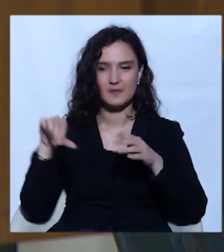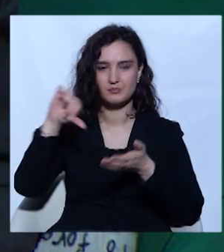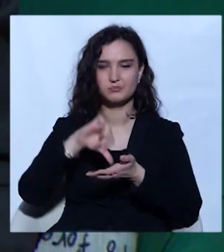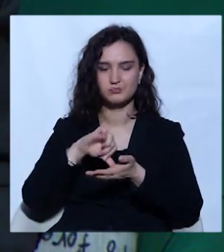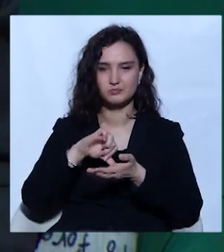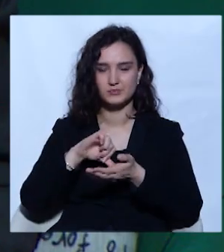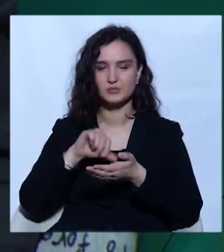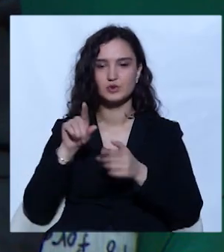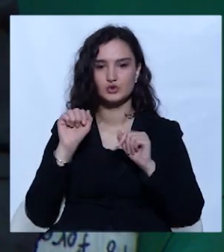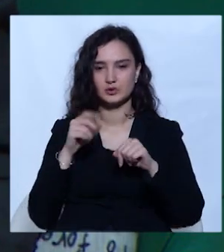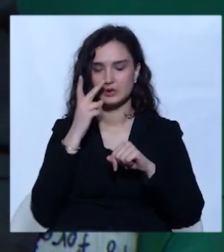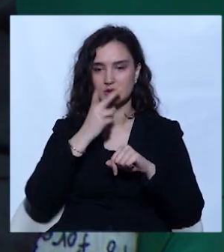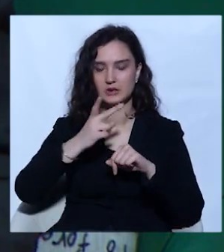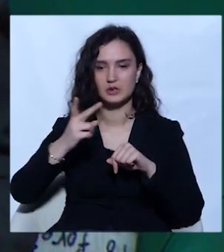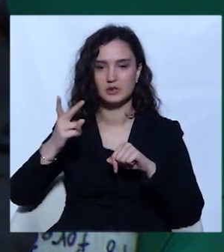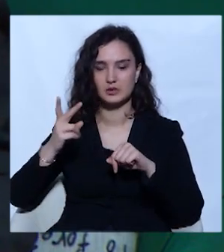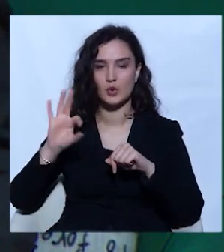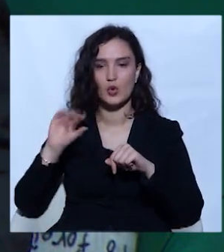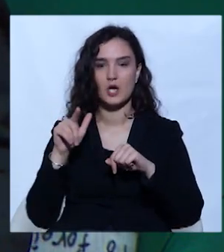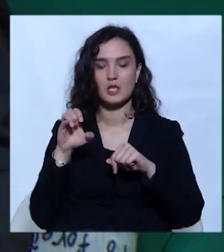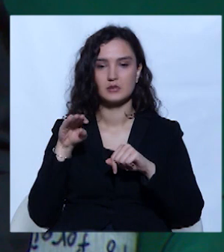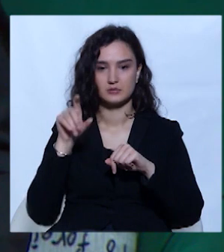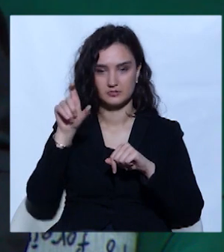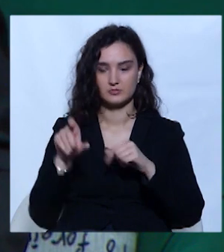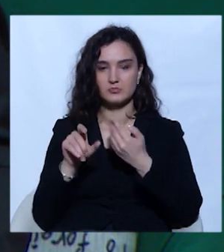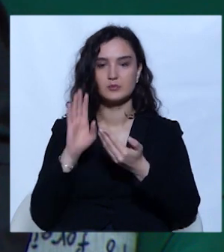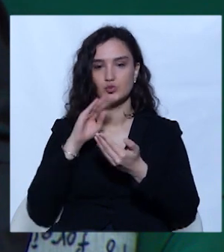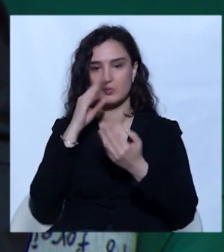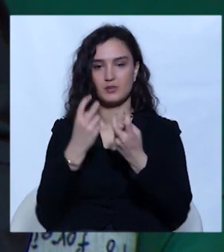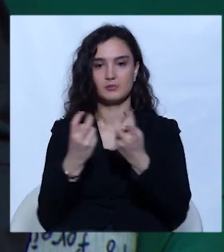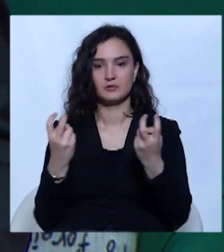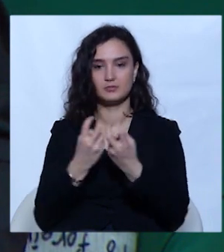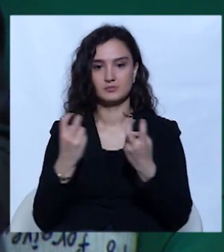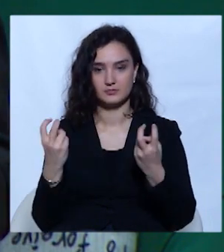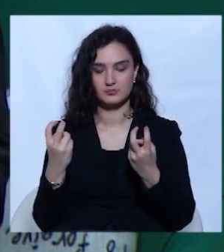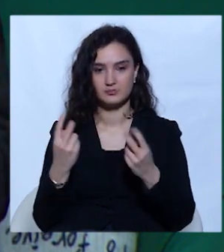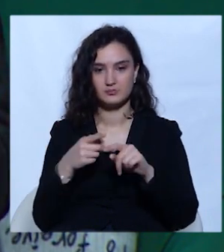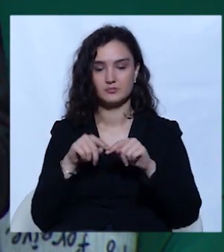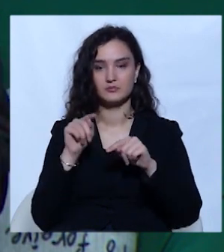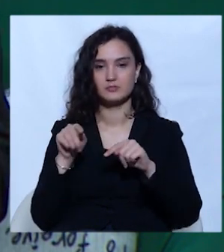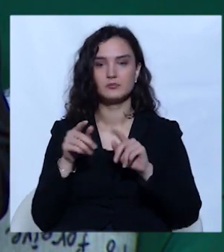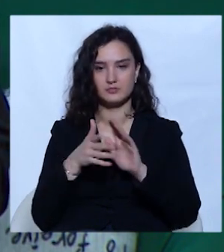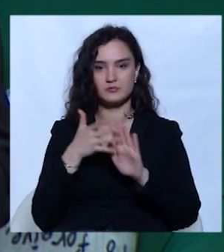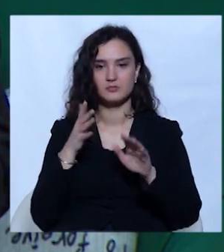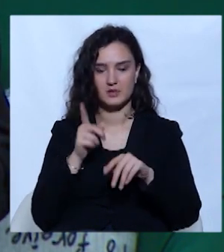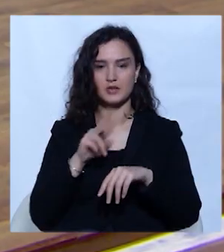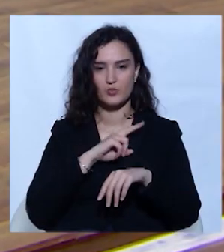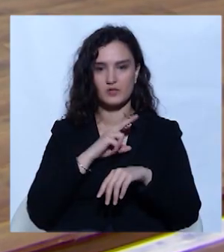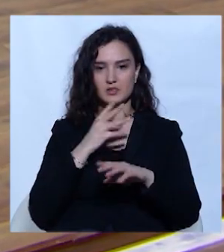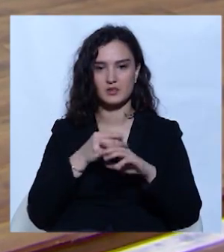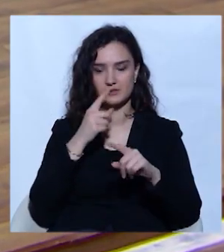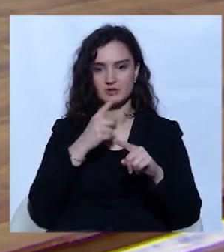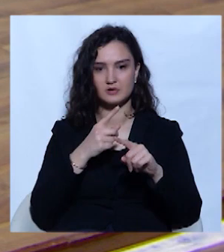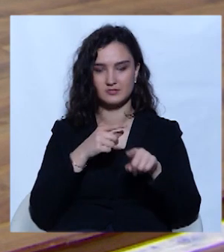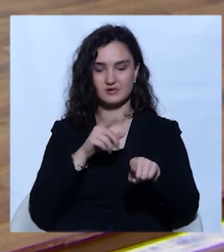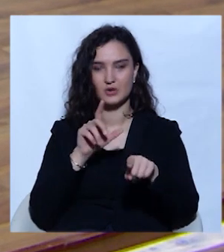peek, and she can see August and his parents. And by the way, she really loves August. Mm. She